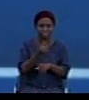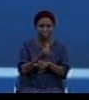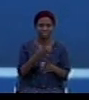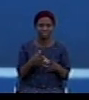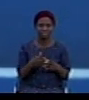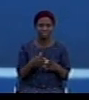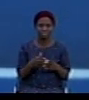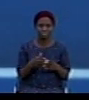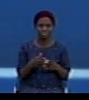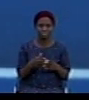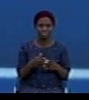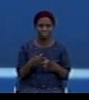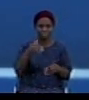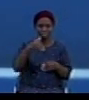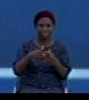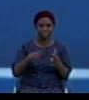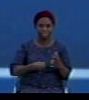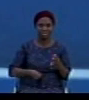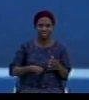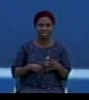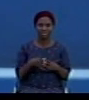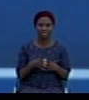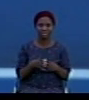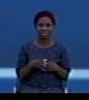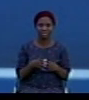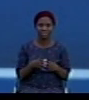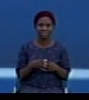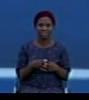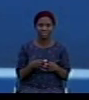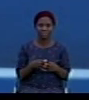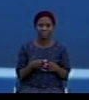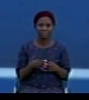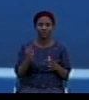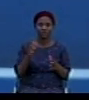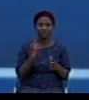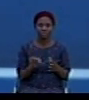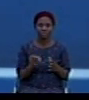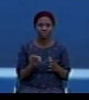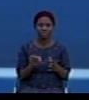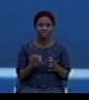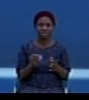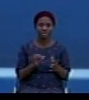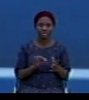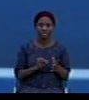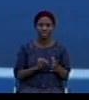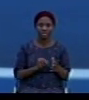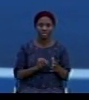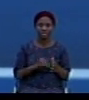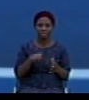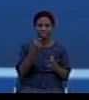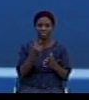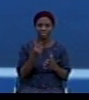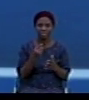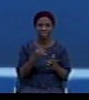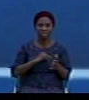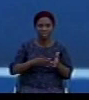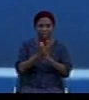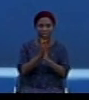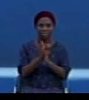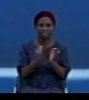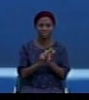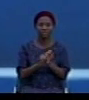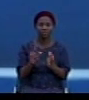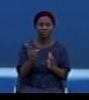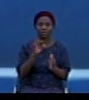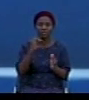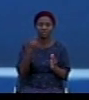pulpit at which this crusade is going to happen. She showed me, but inside of me, I said, God, I just want to cite this